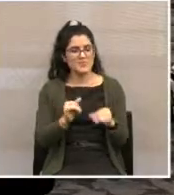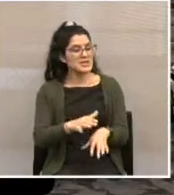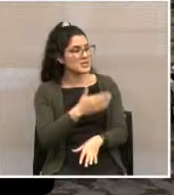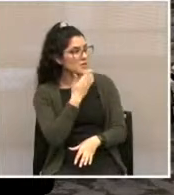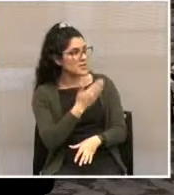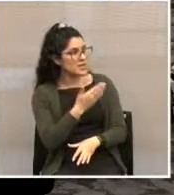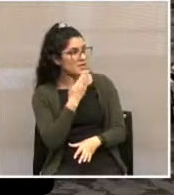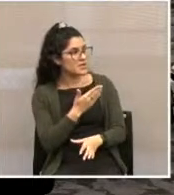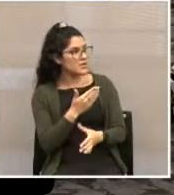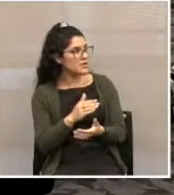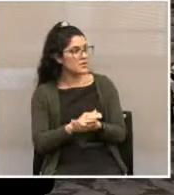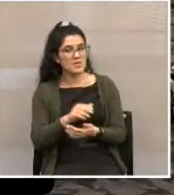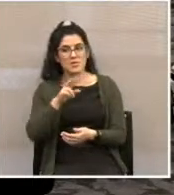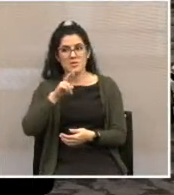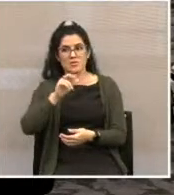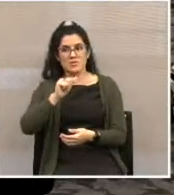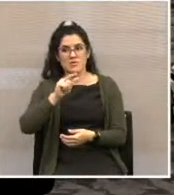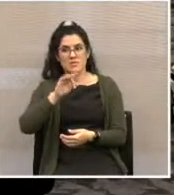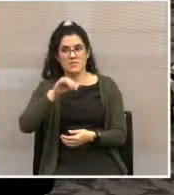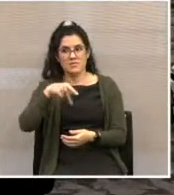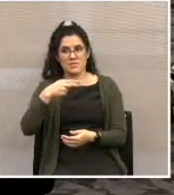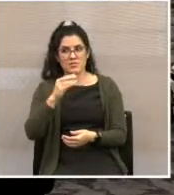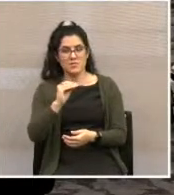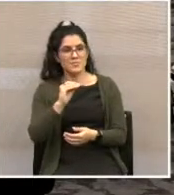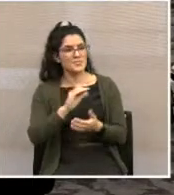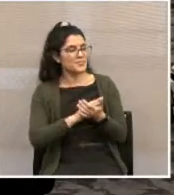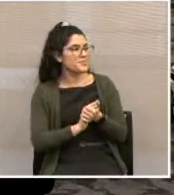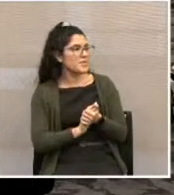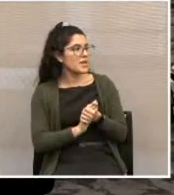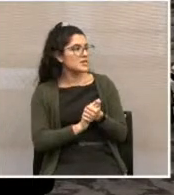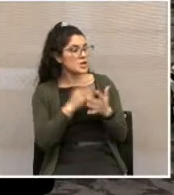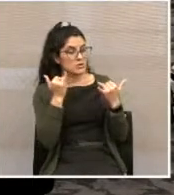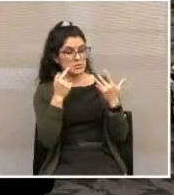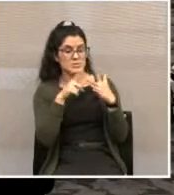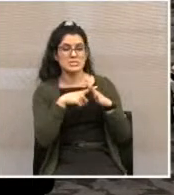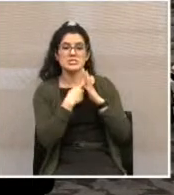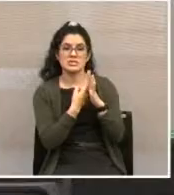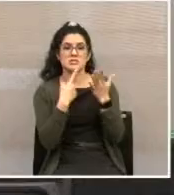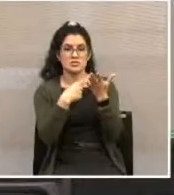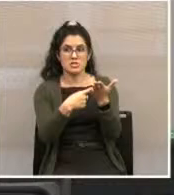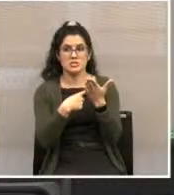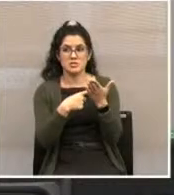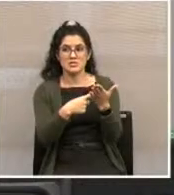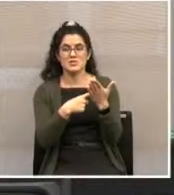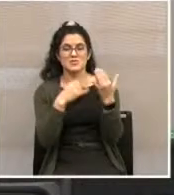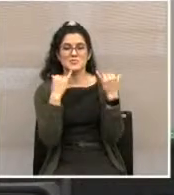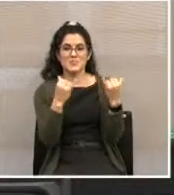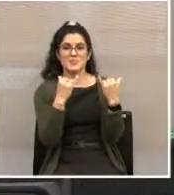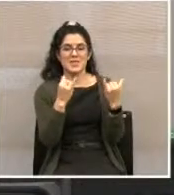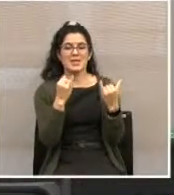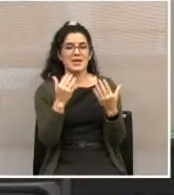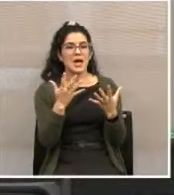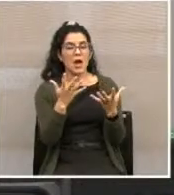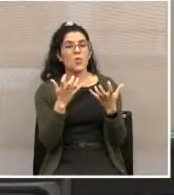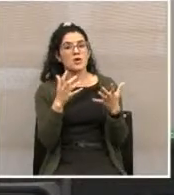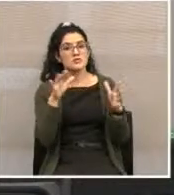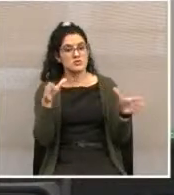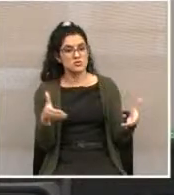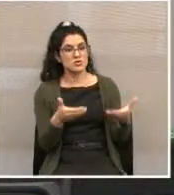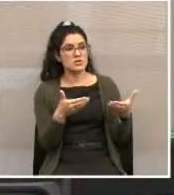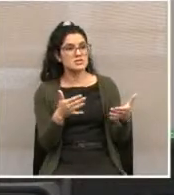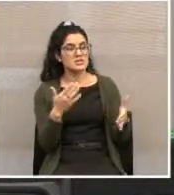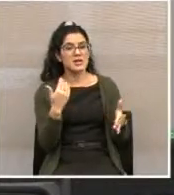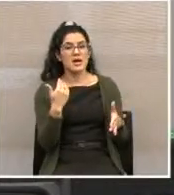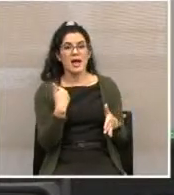remarks, and certainly thank you for your leadership. As we begin our discussion today, I would like to just take a moment to introduce our